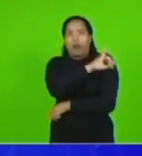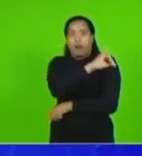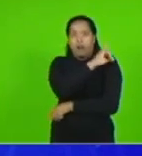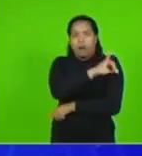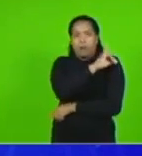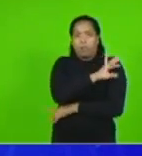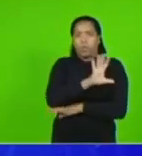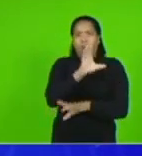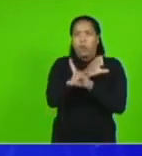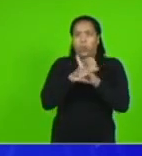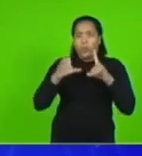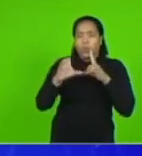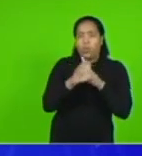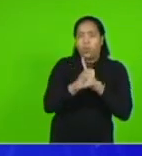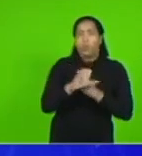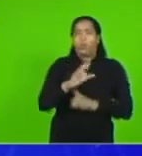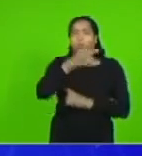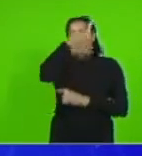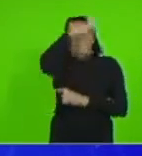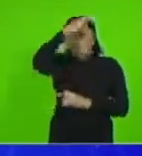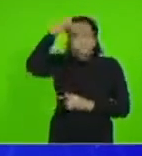There was a special service in Rio